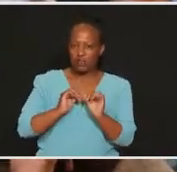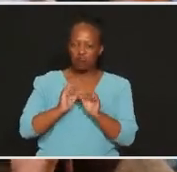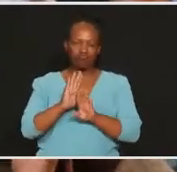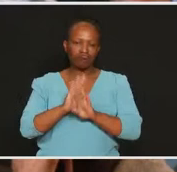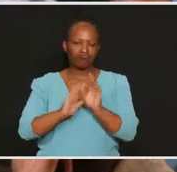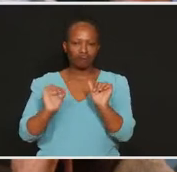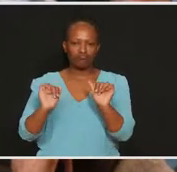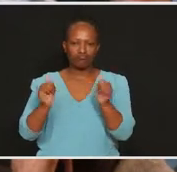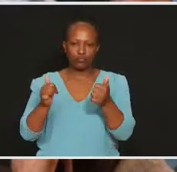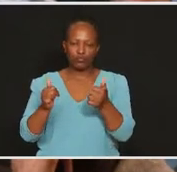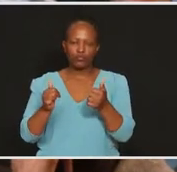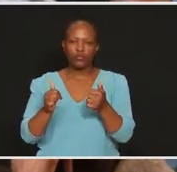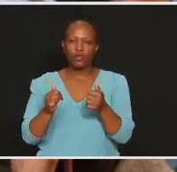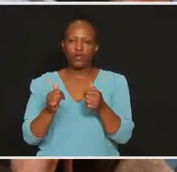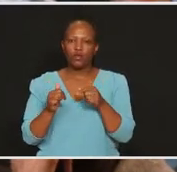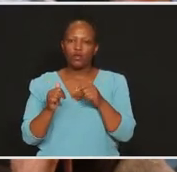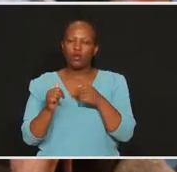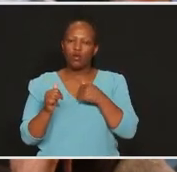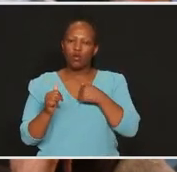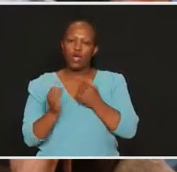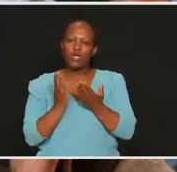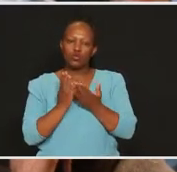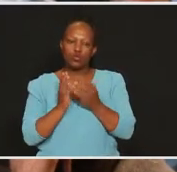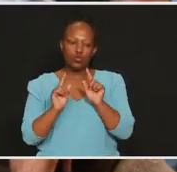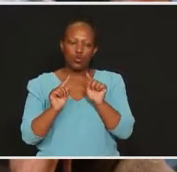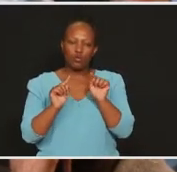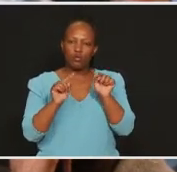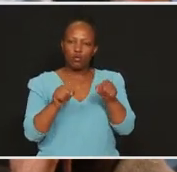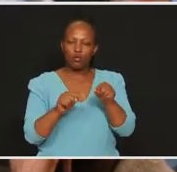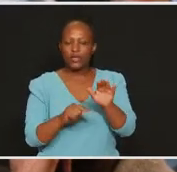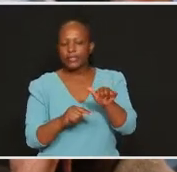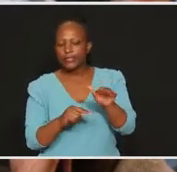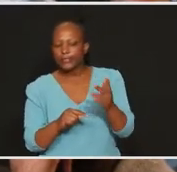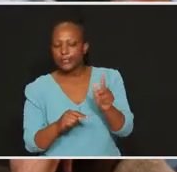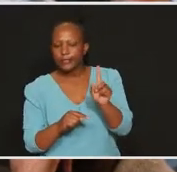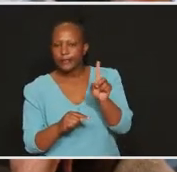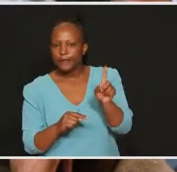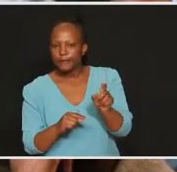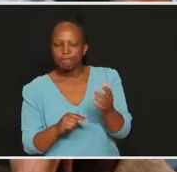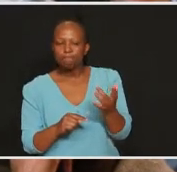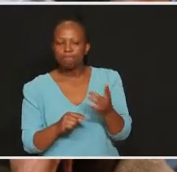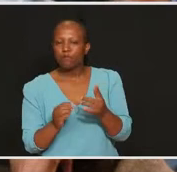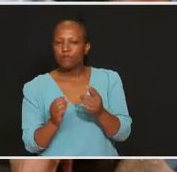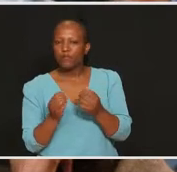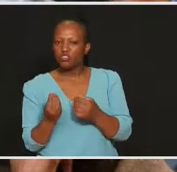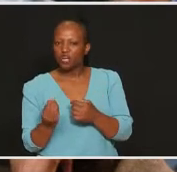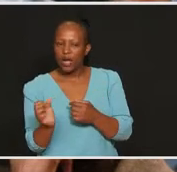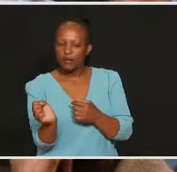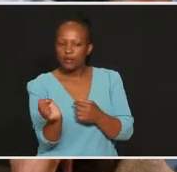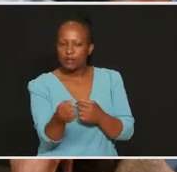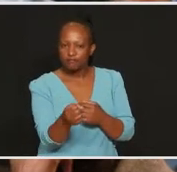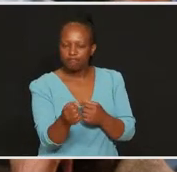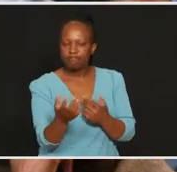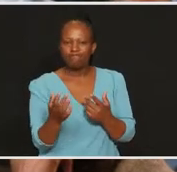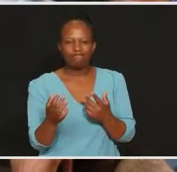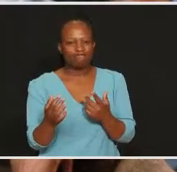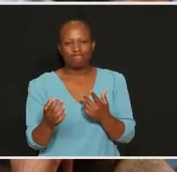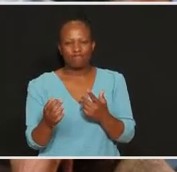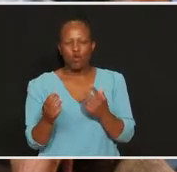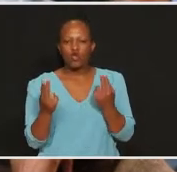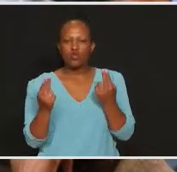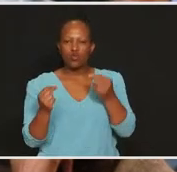at the schools where we inquired to place our child at the time they were unable to accommodate her with new concepts of